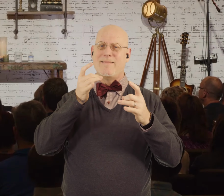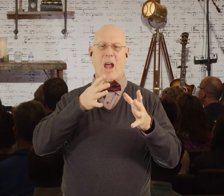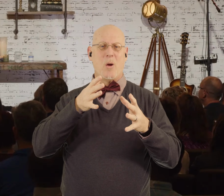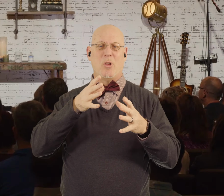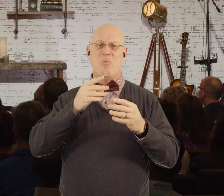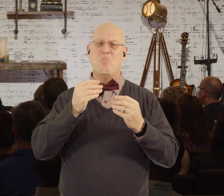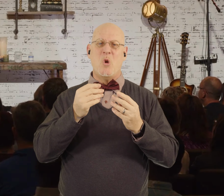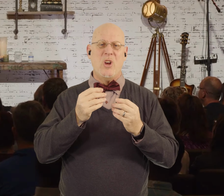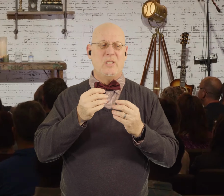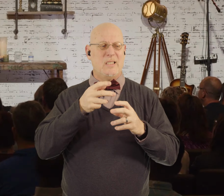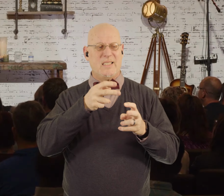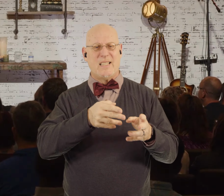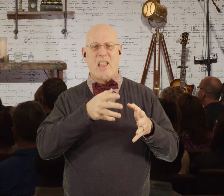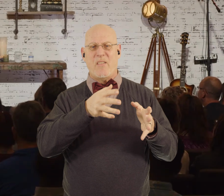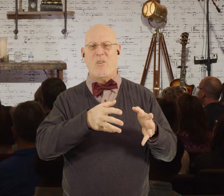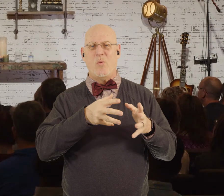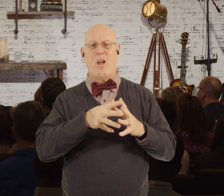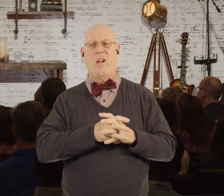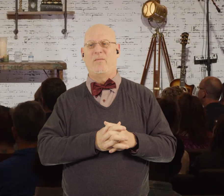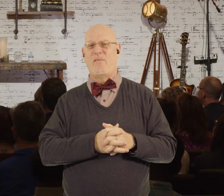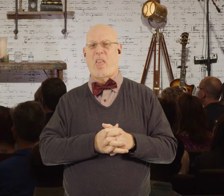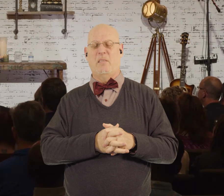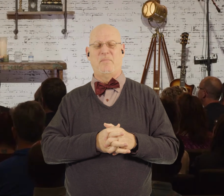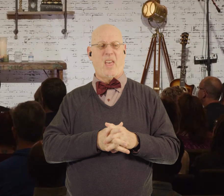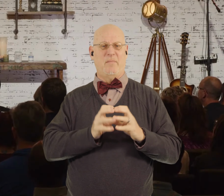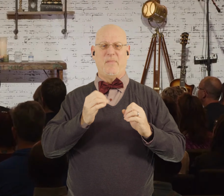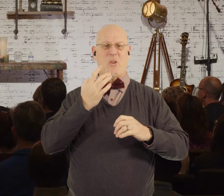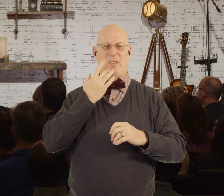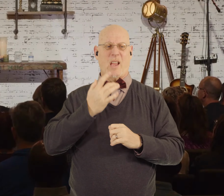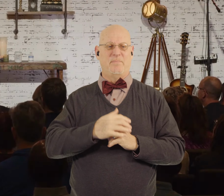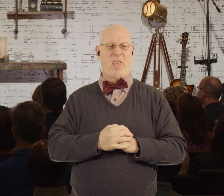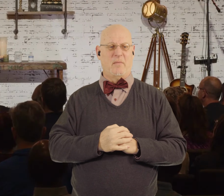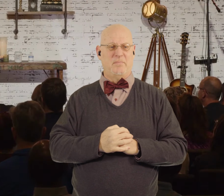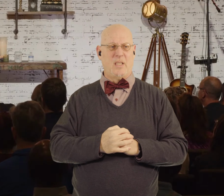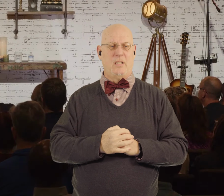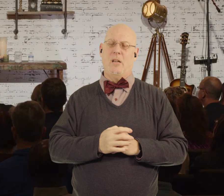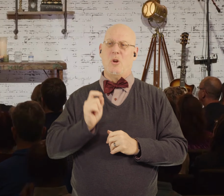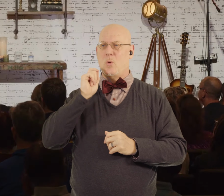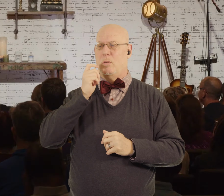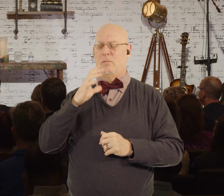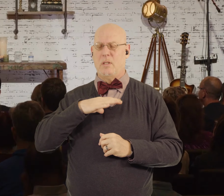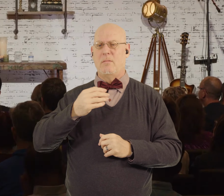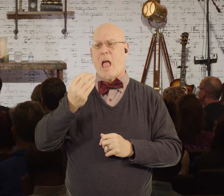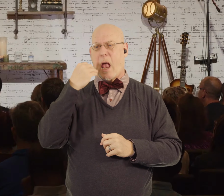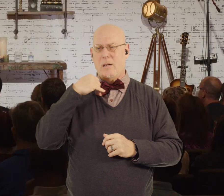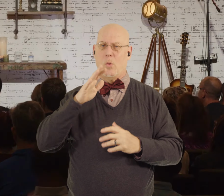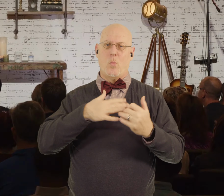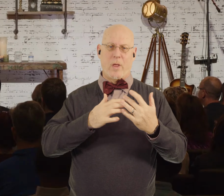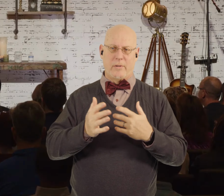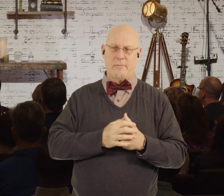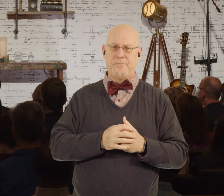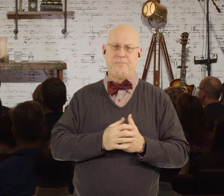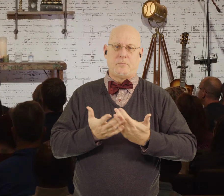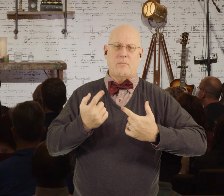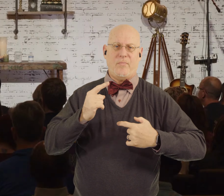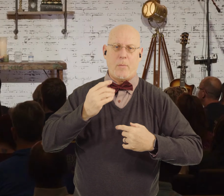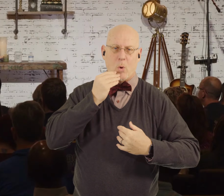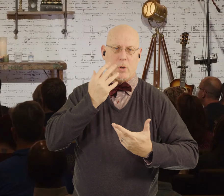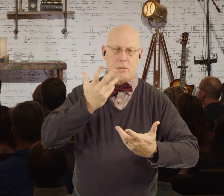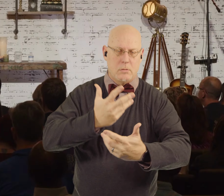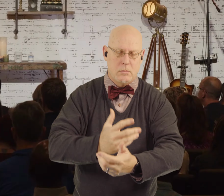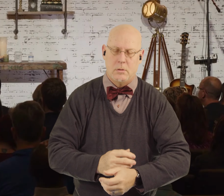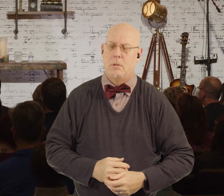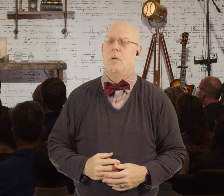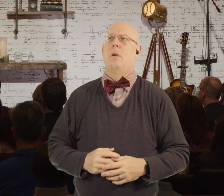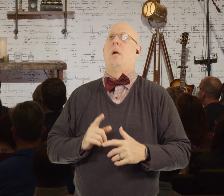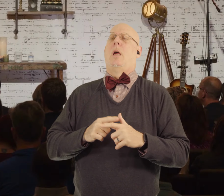It's absolutely terrible. Mushy, and it's been sitting there for a while and tasteless. Oh, that's cool. And so I ate it. Well, whatever. It